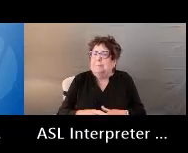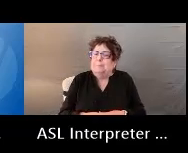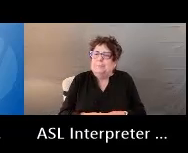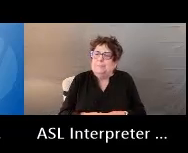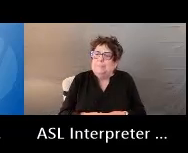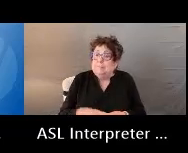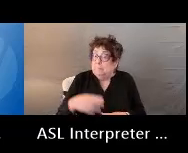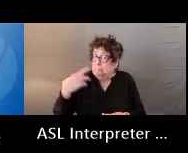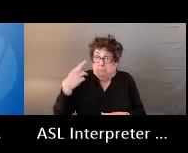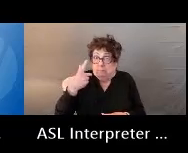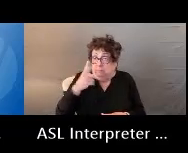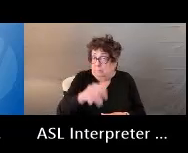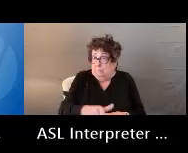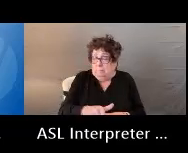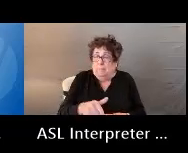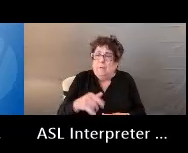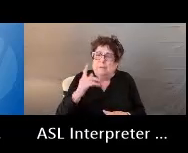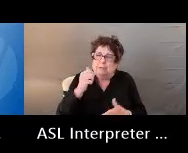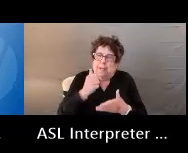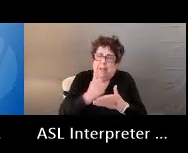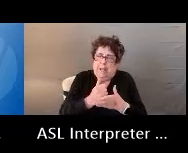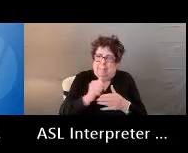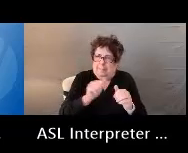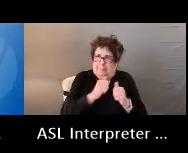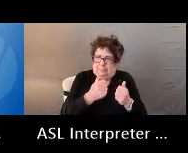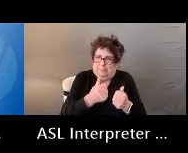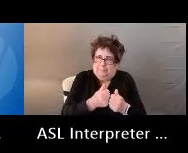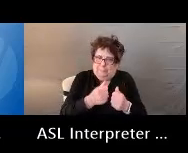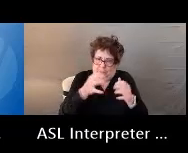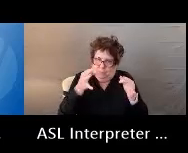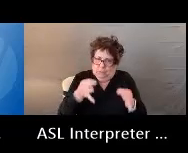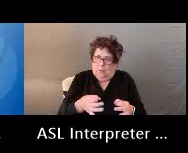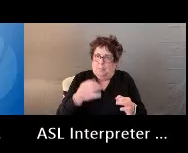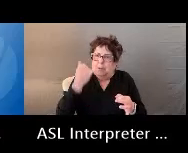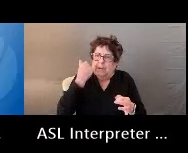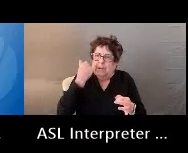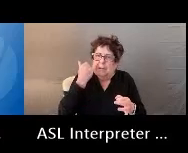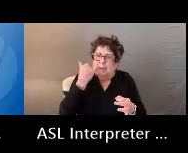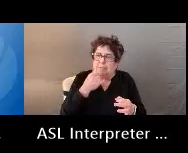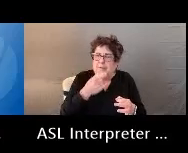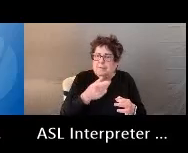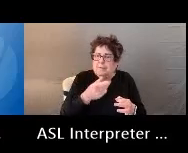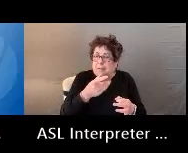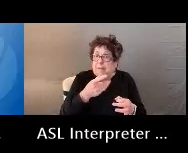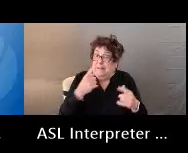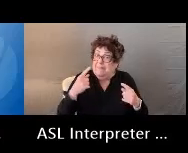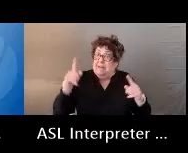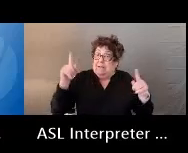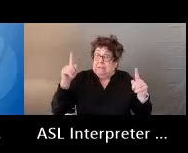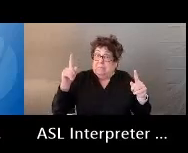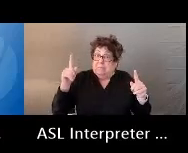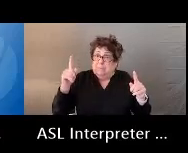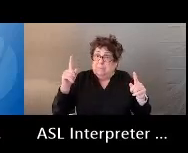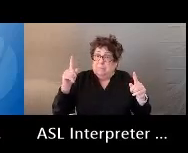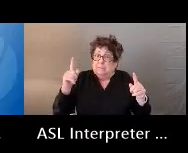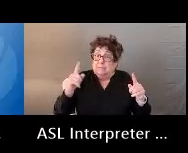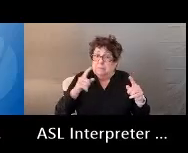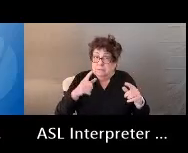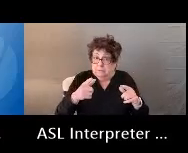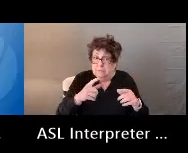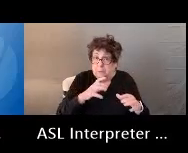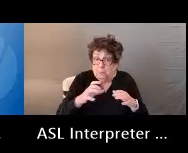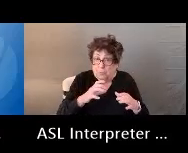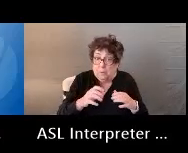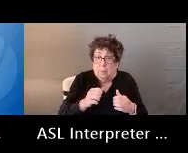the agencies determine if they effectively communicate with LEP individuals and people with disabilities. So, for